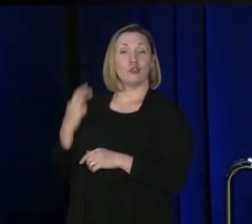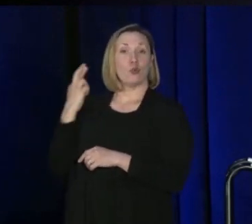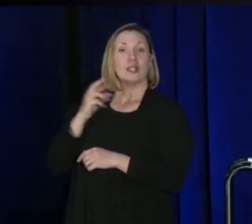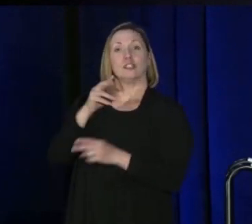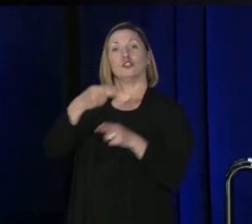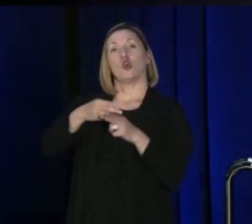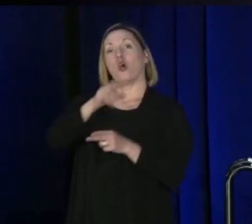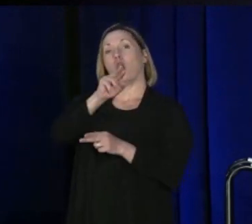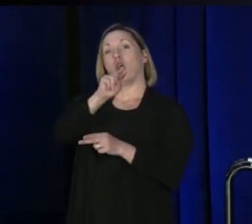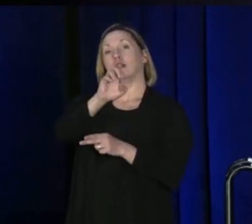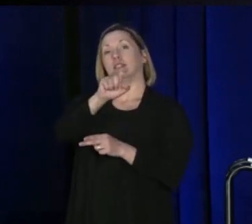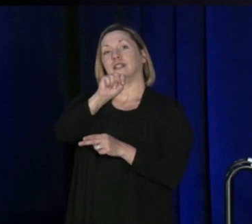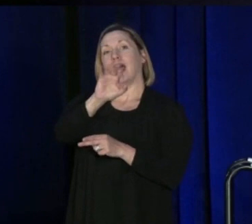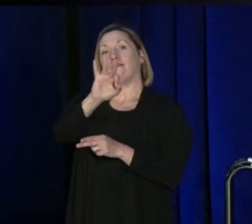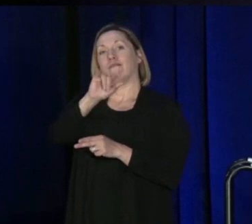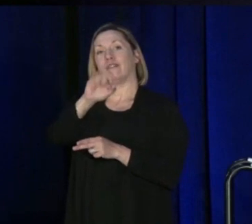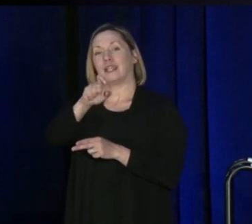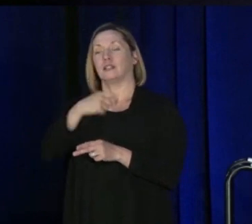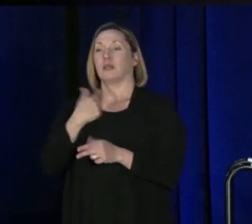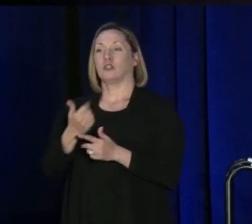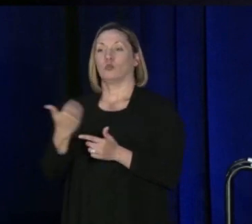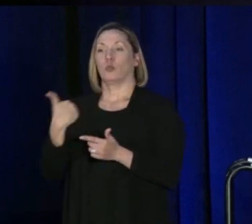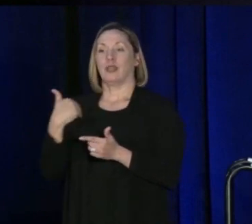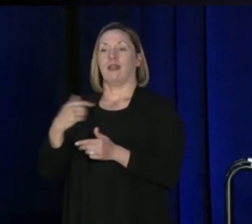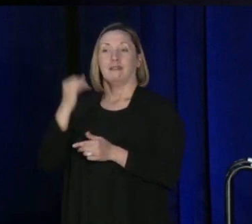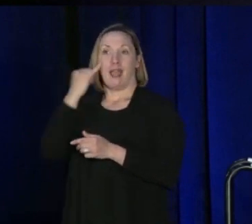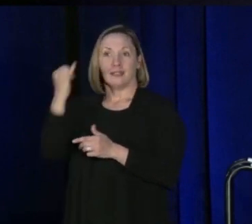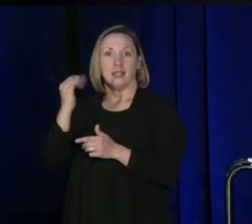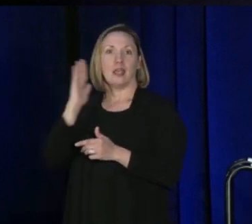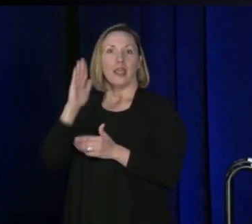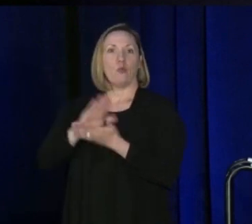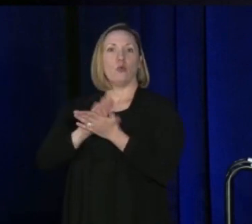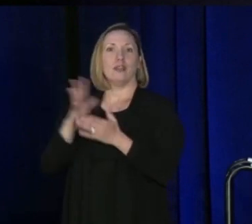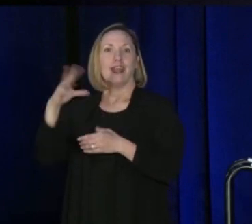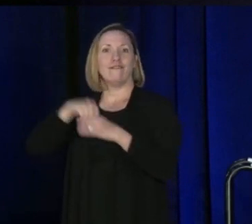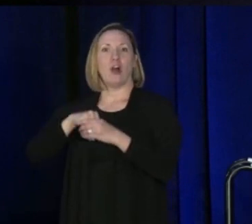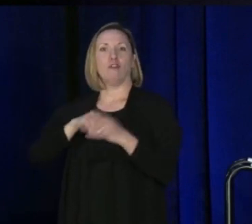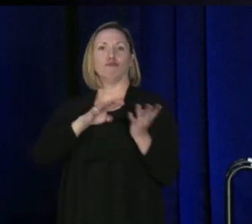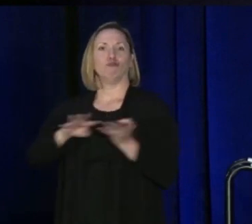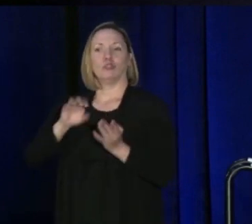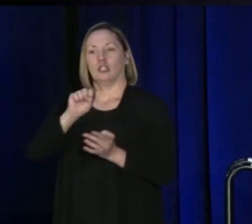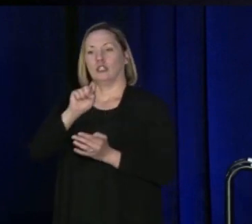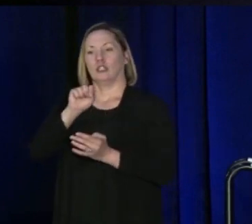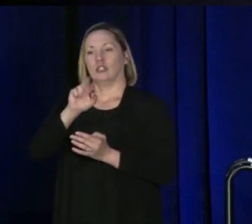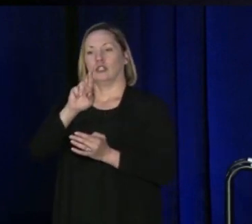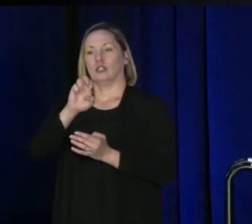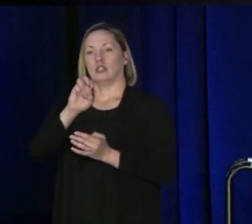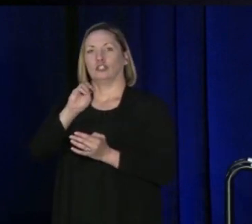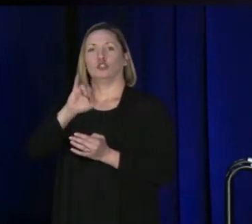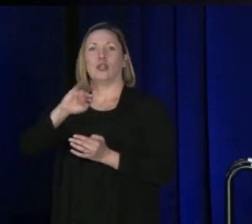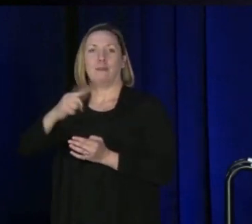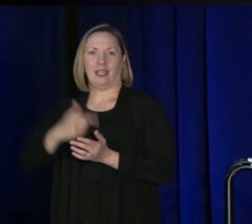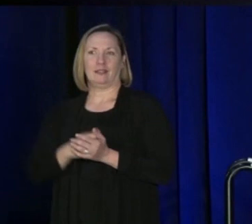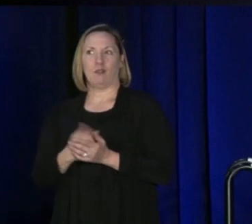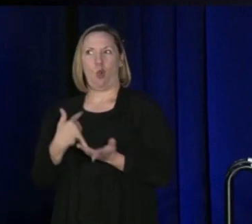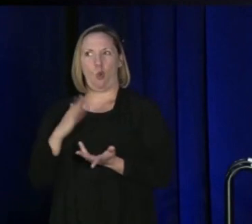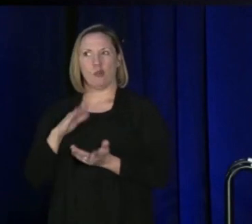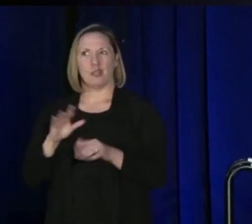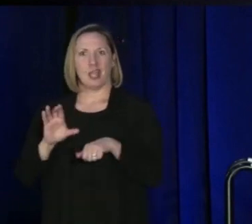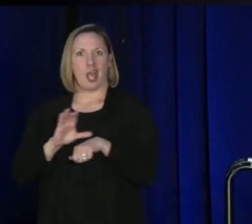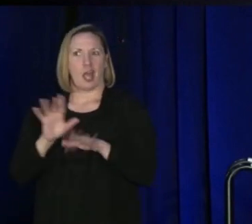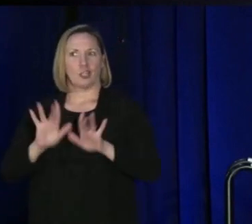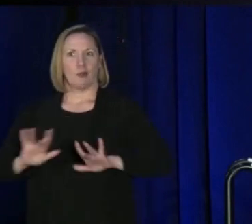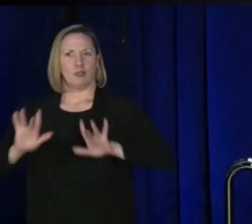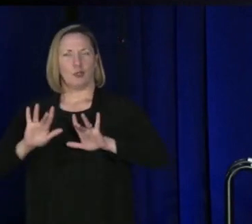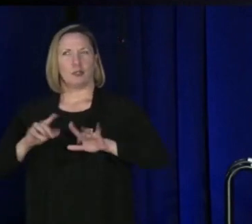because Reed eventually, or had the idea, it was going to eventually involve streaming. I will have this streaming to people's computers one day, but I can't pull it off